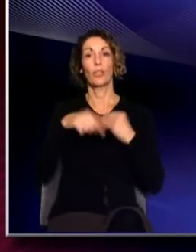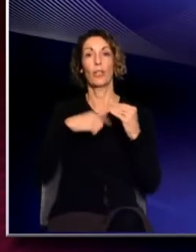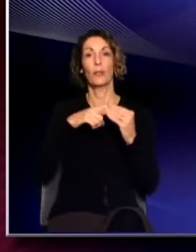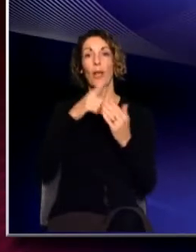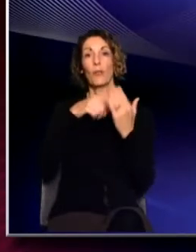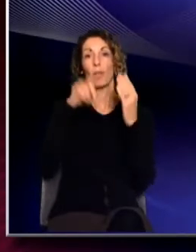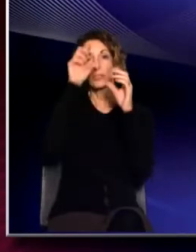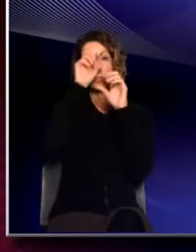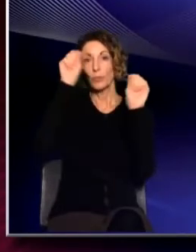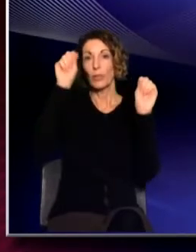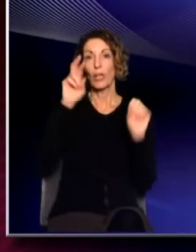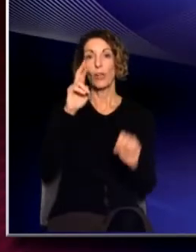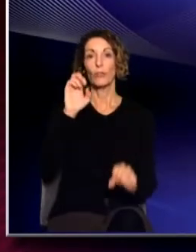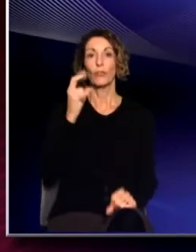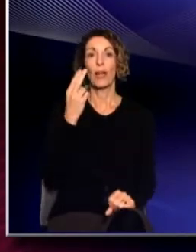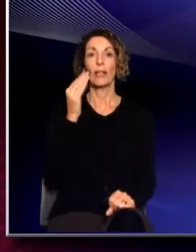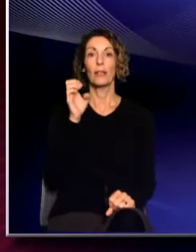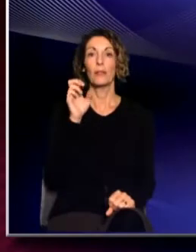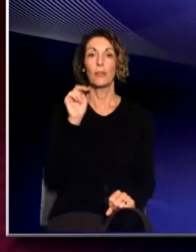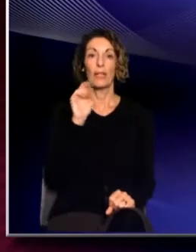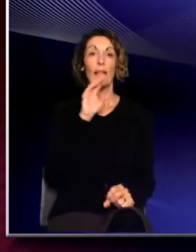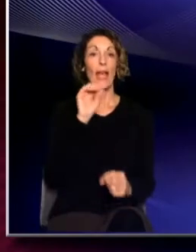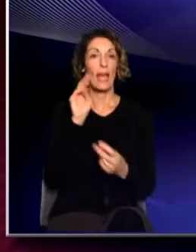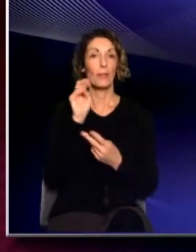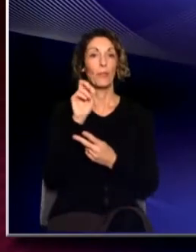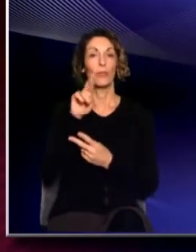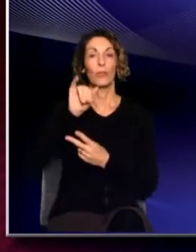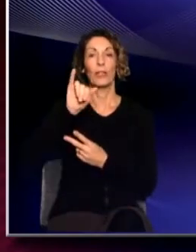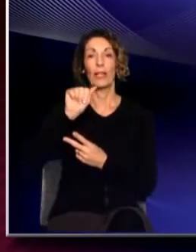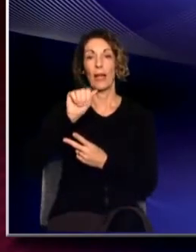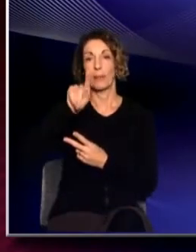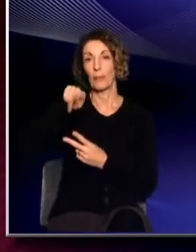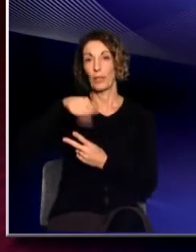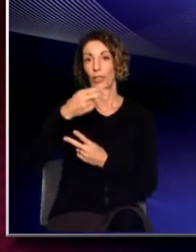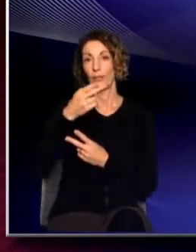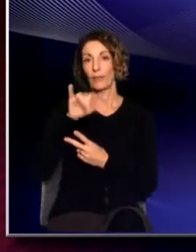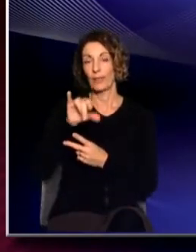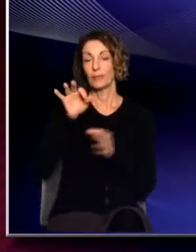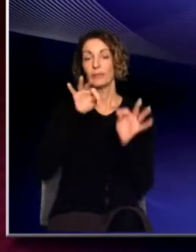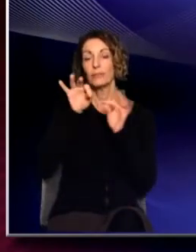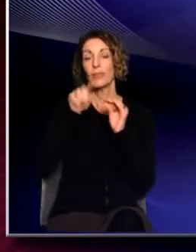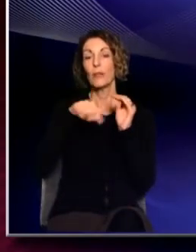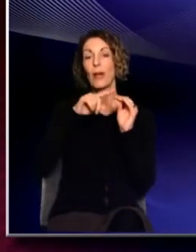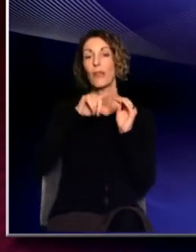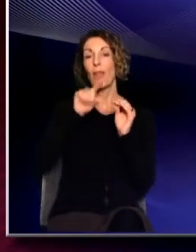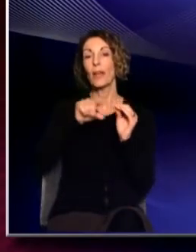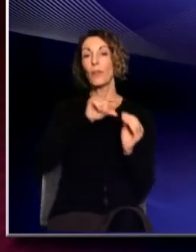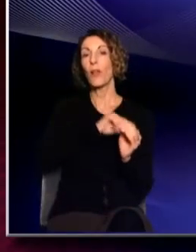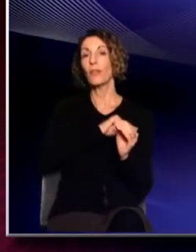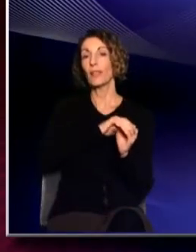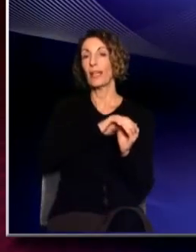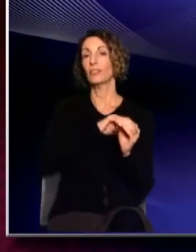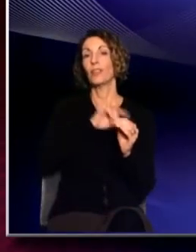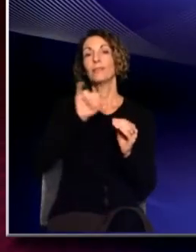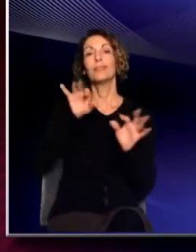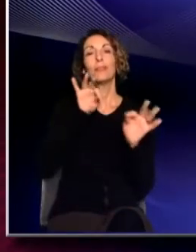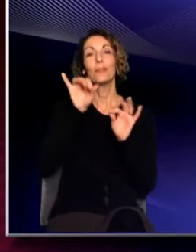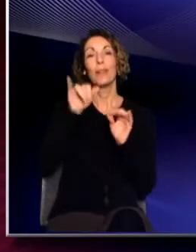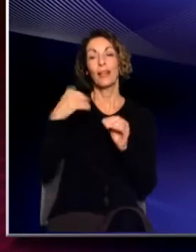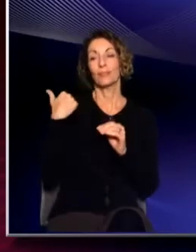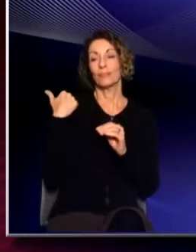Superintendent Reichman and Maria Murphy explained to us about the qualification at the Tucson Advisory Group